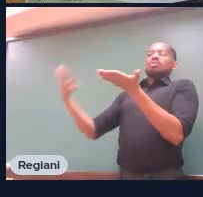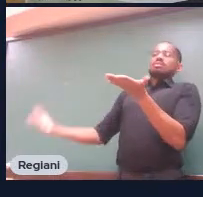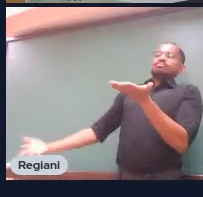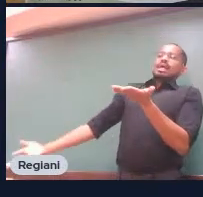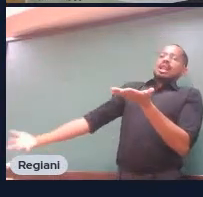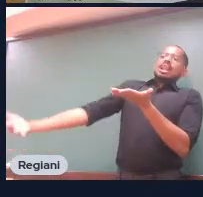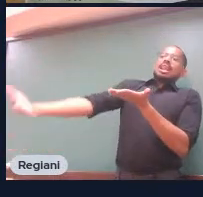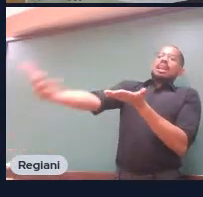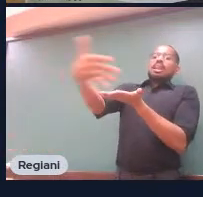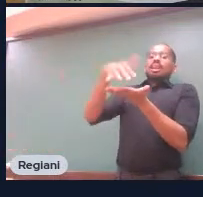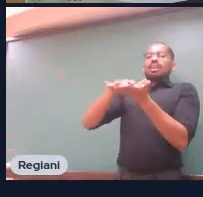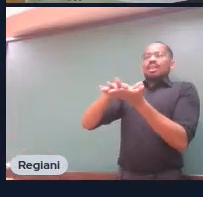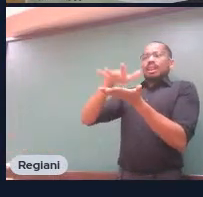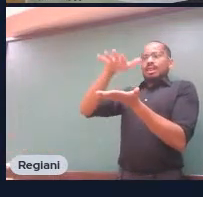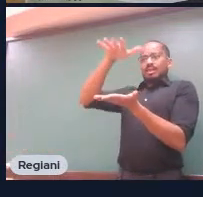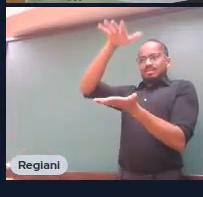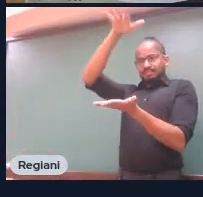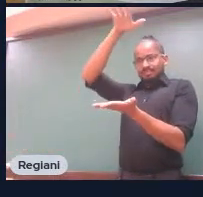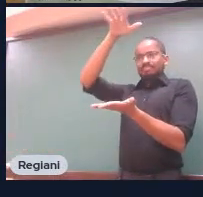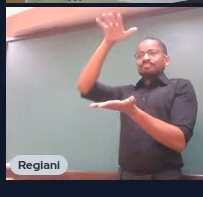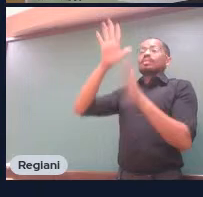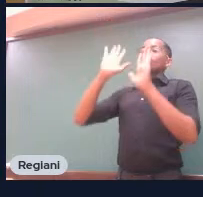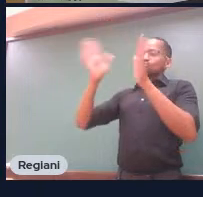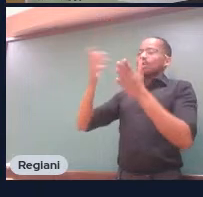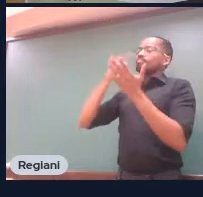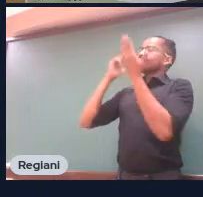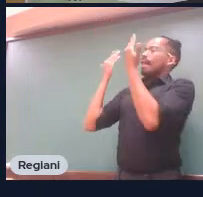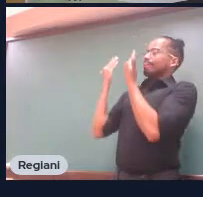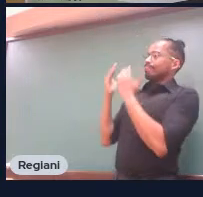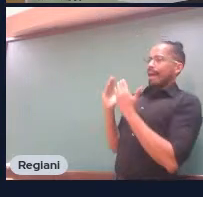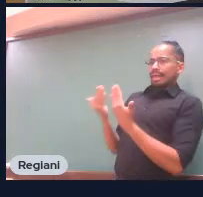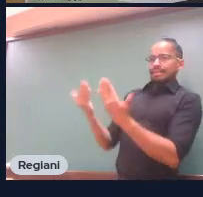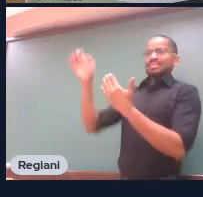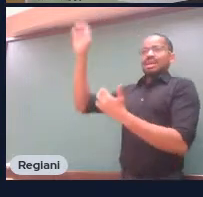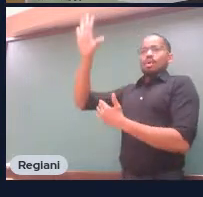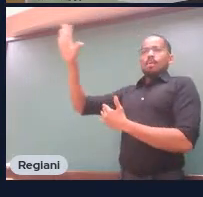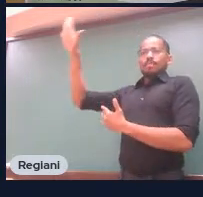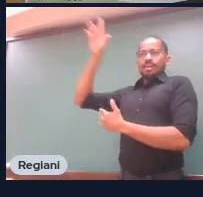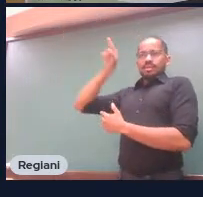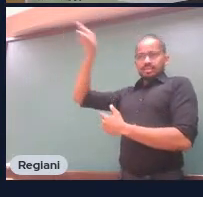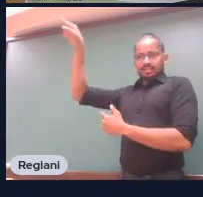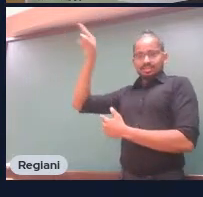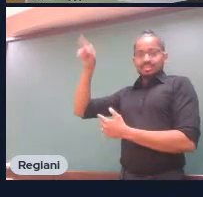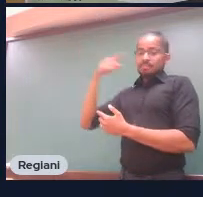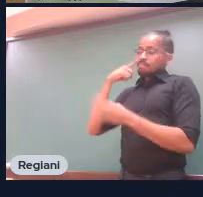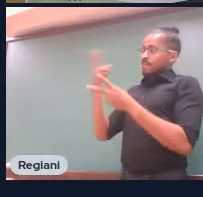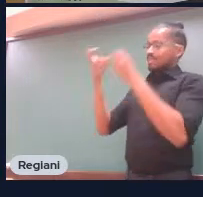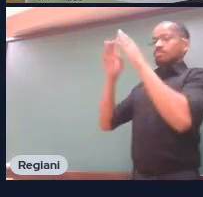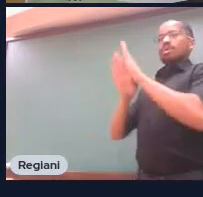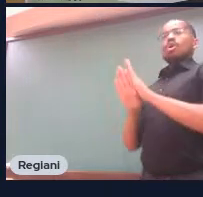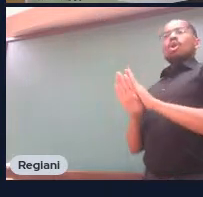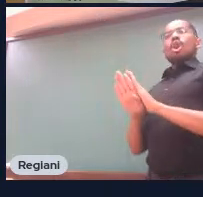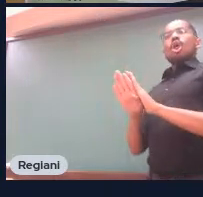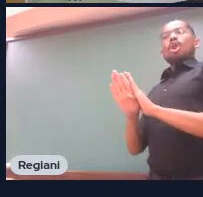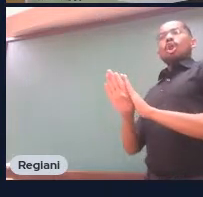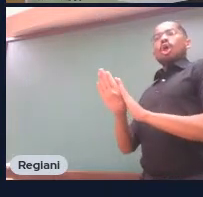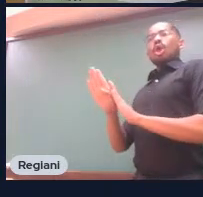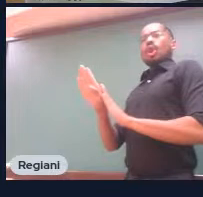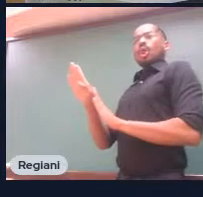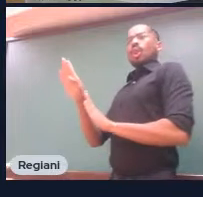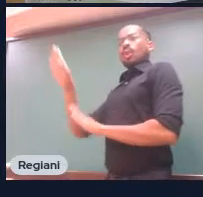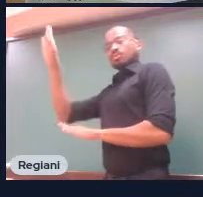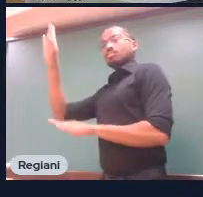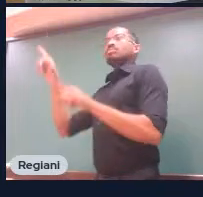I did an analysis of EURLEX proceedings, and you indeed see it grows, and also the